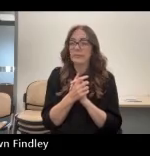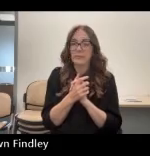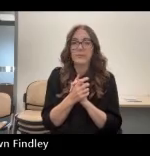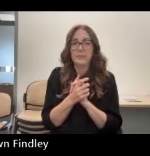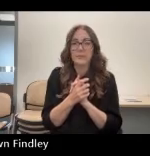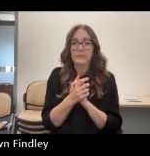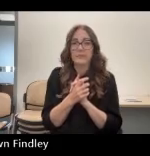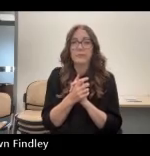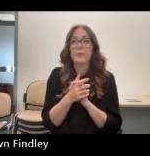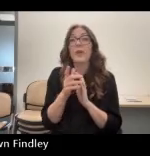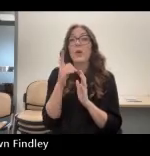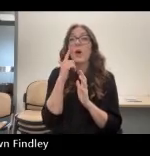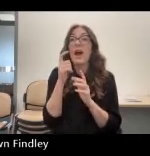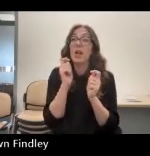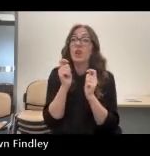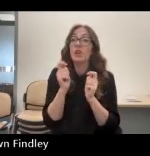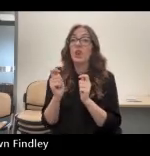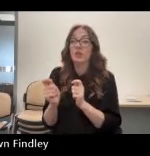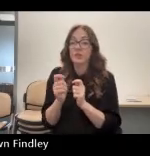same brightness.